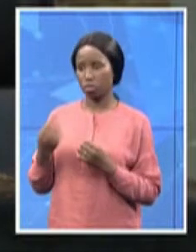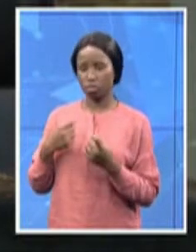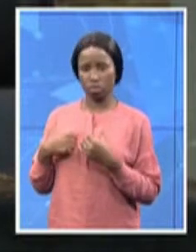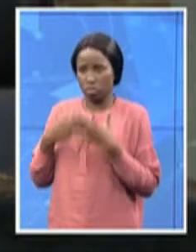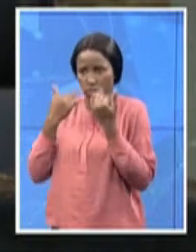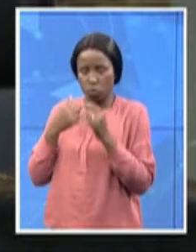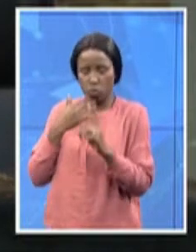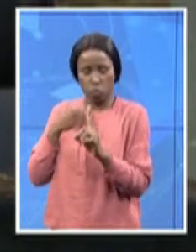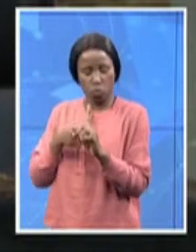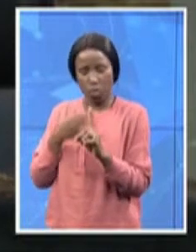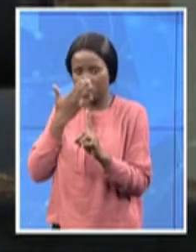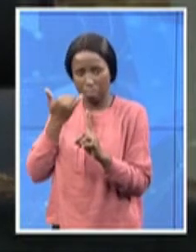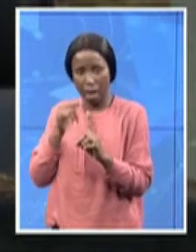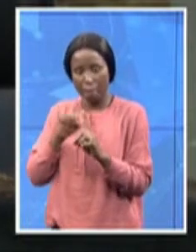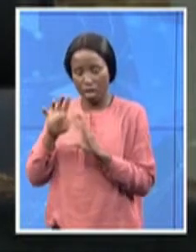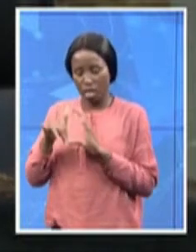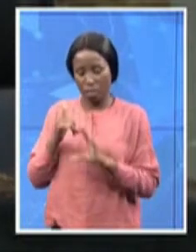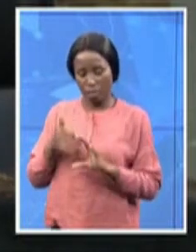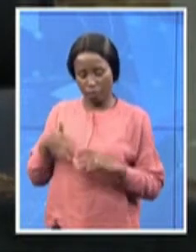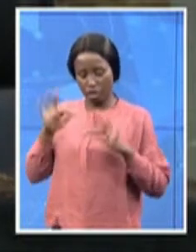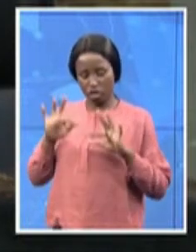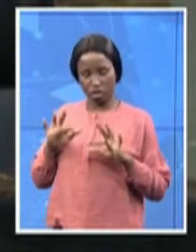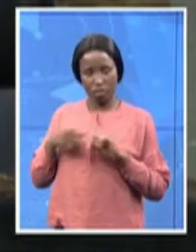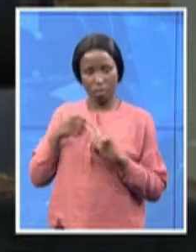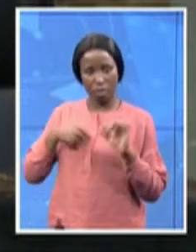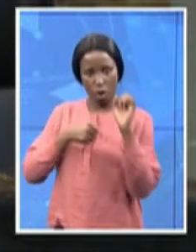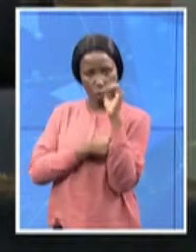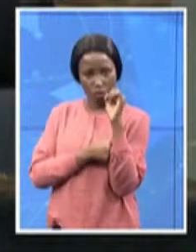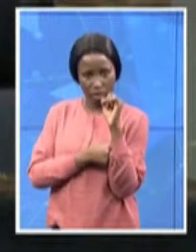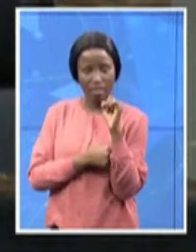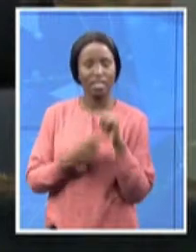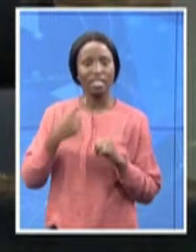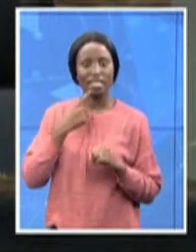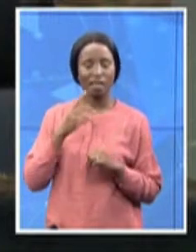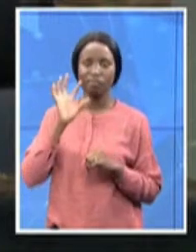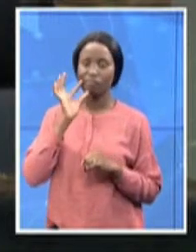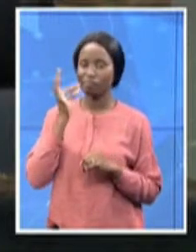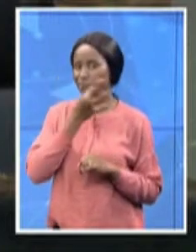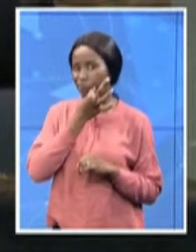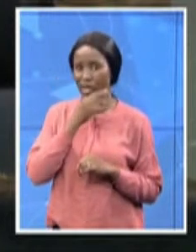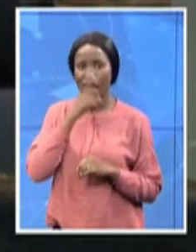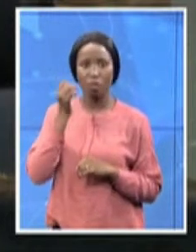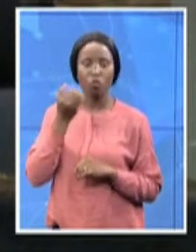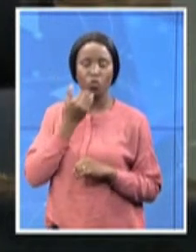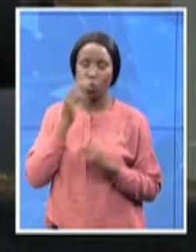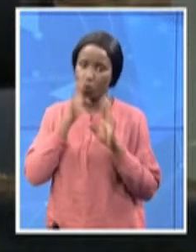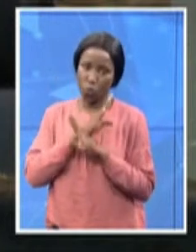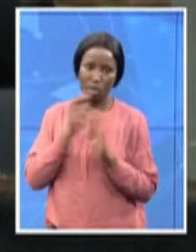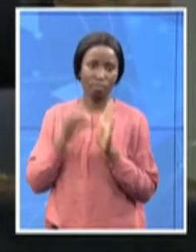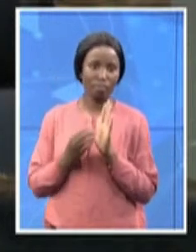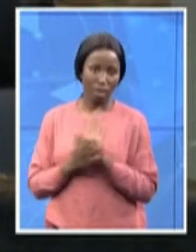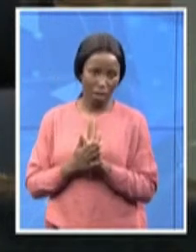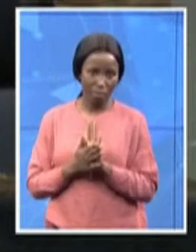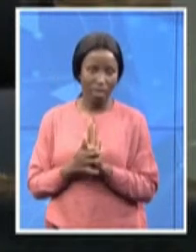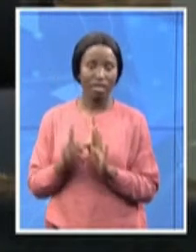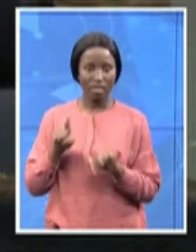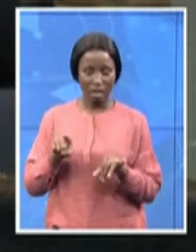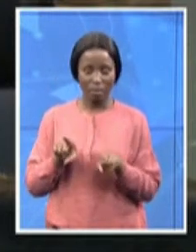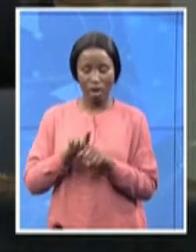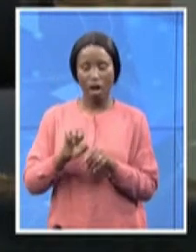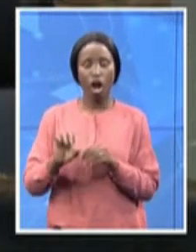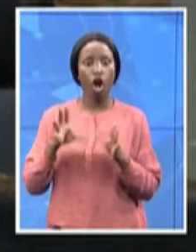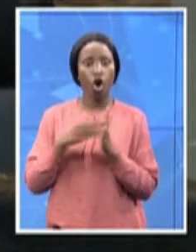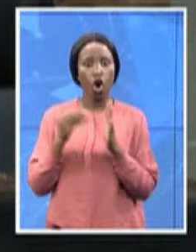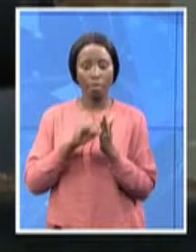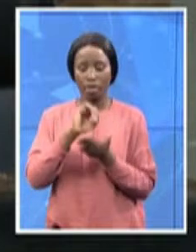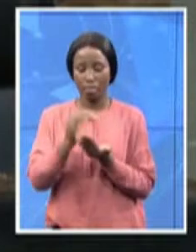office anonymously and in hard copies. It is also for that reason that I have no